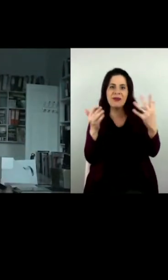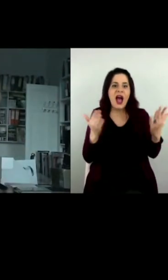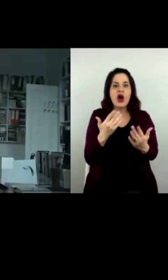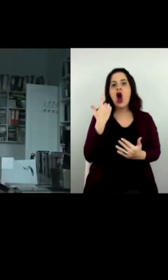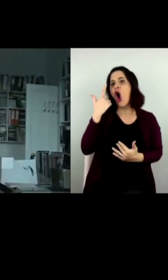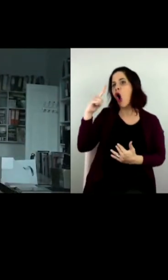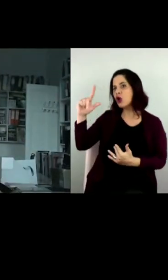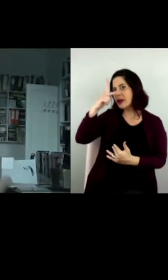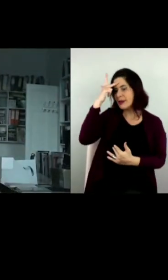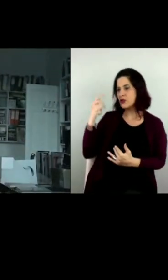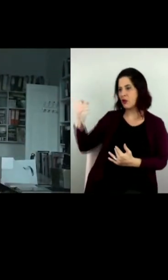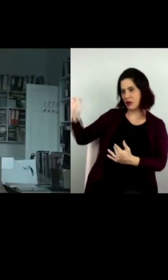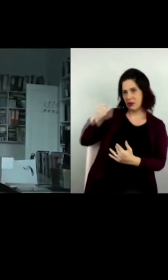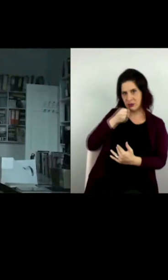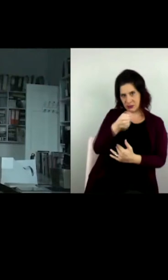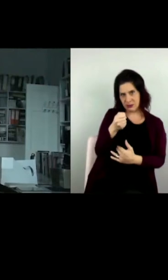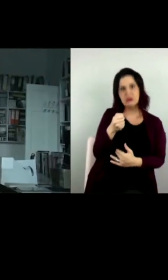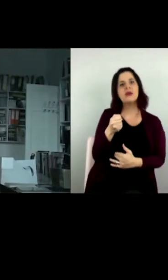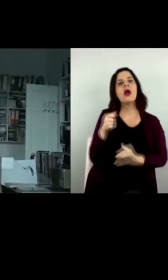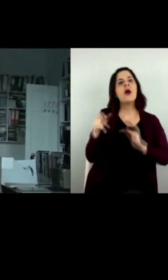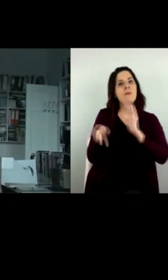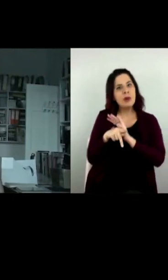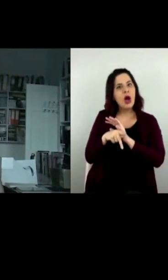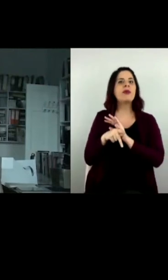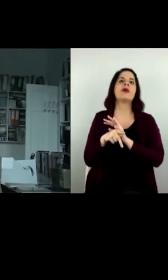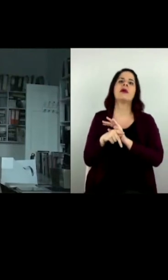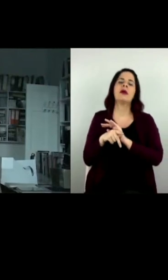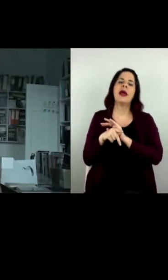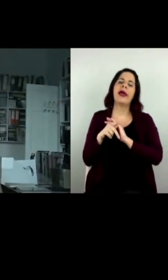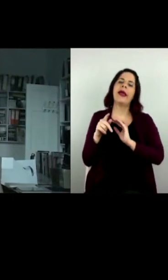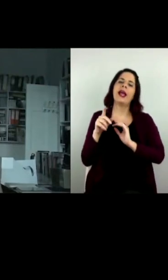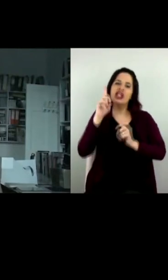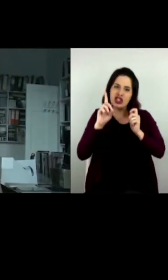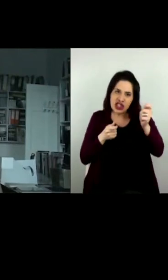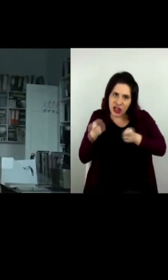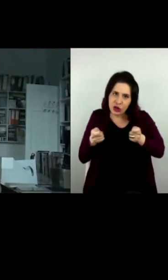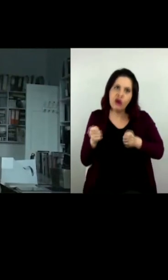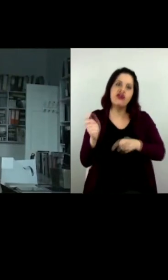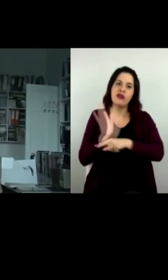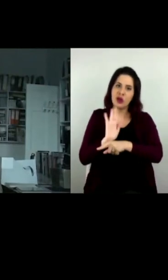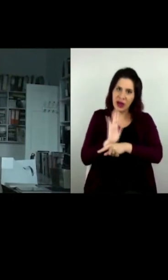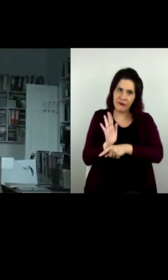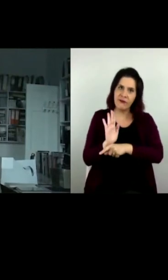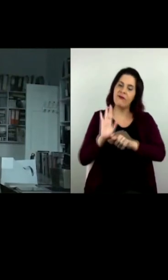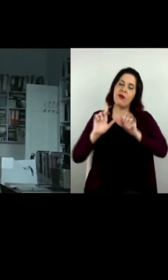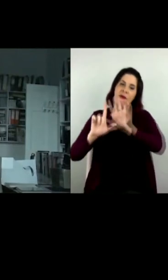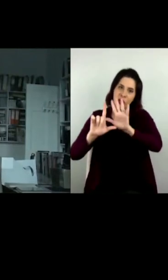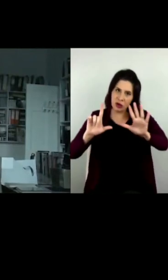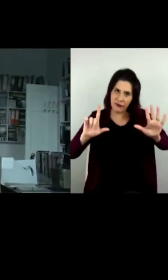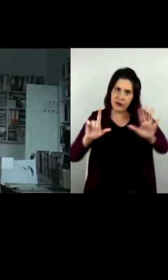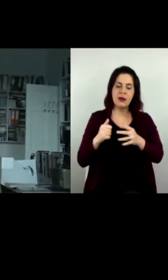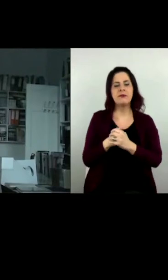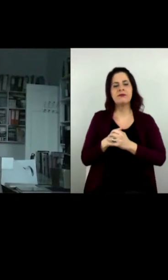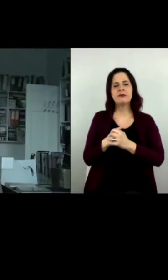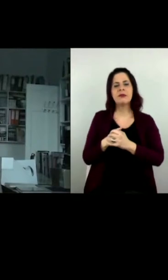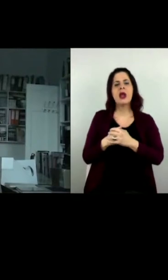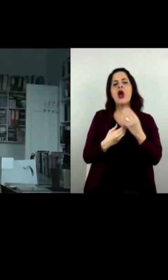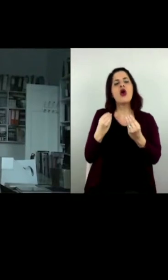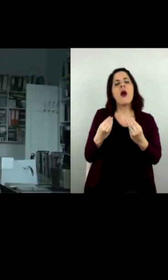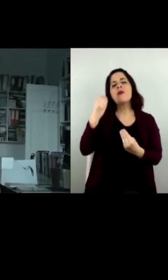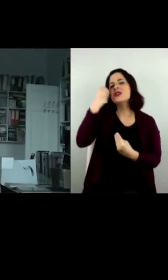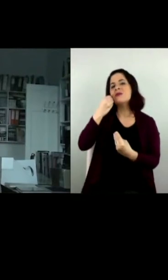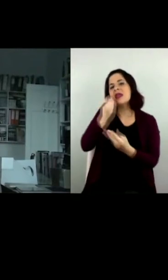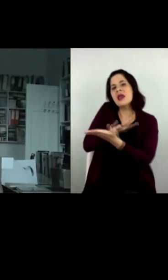framing it. You know, how was for you the personal It's almost